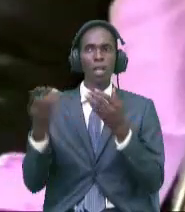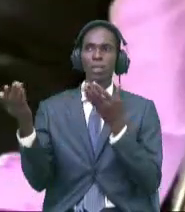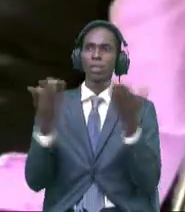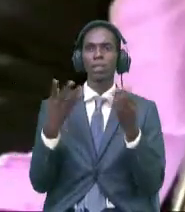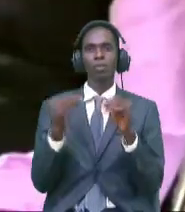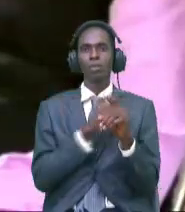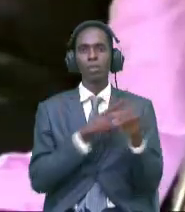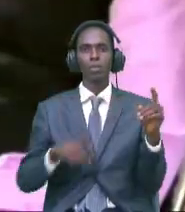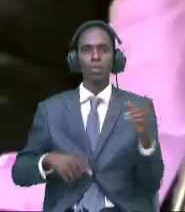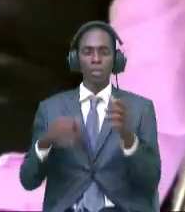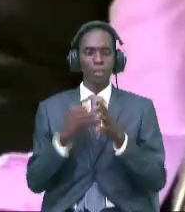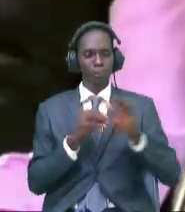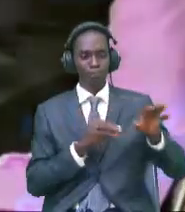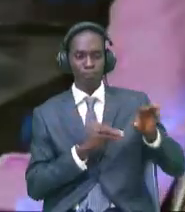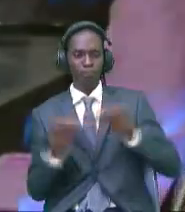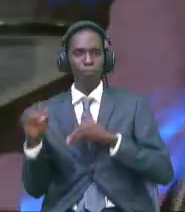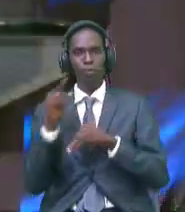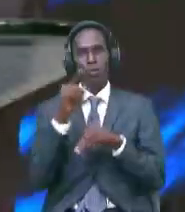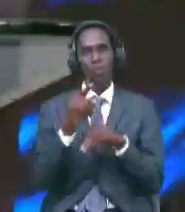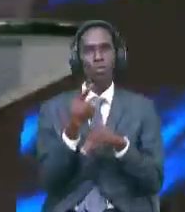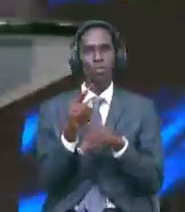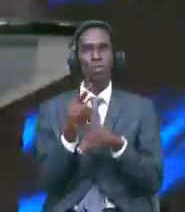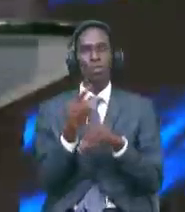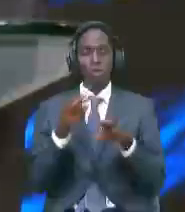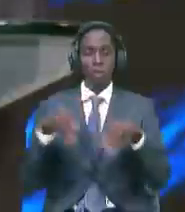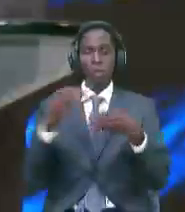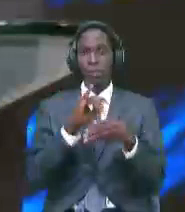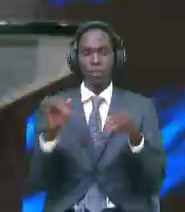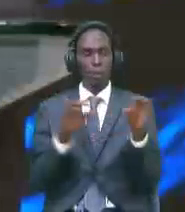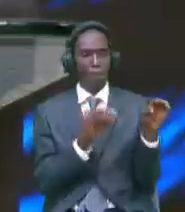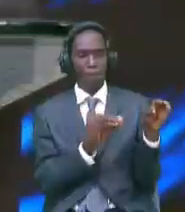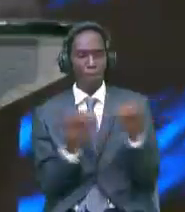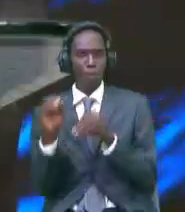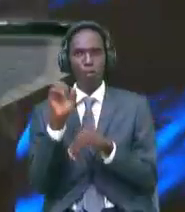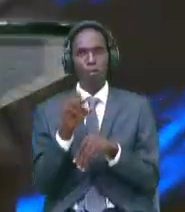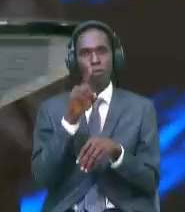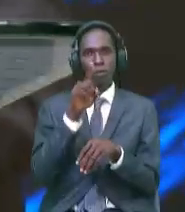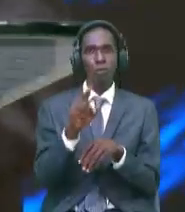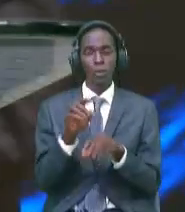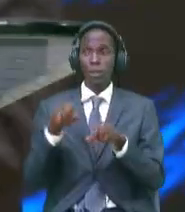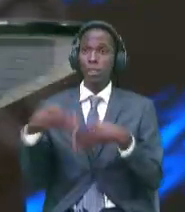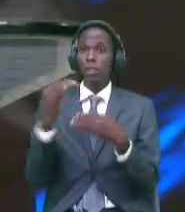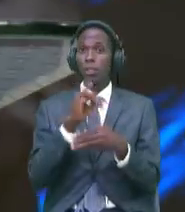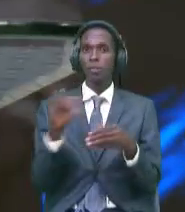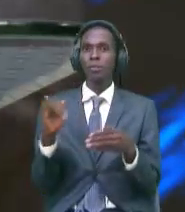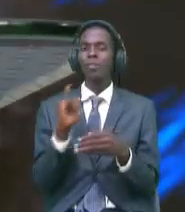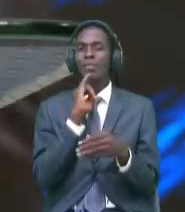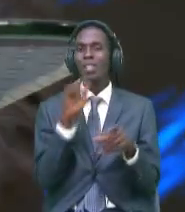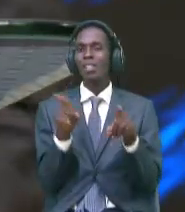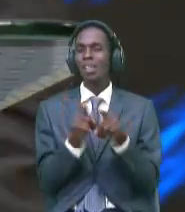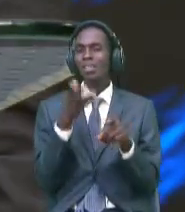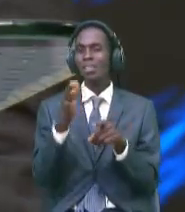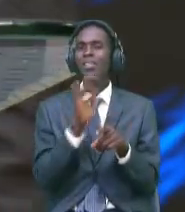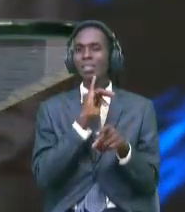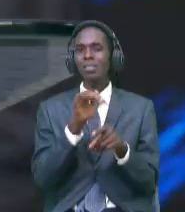it drives you. Giving drives you, and giving actually is like there's a